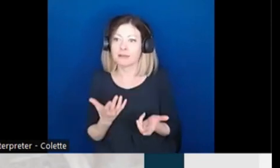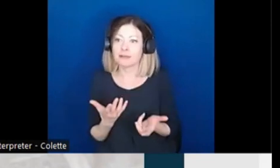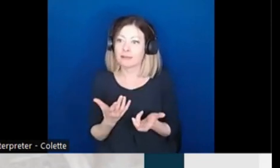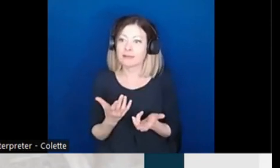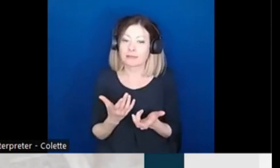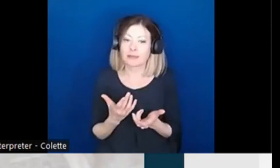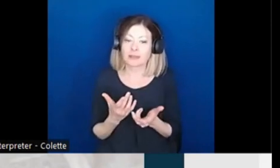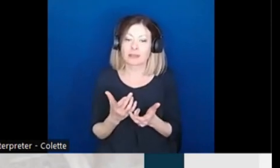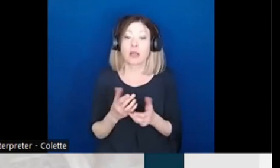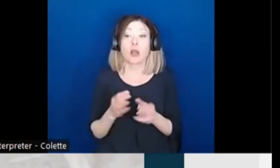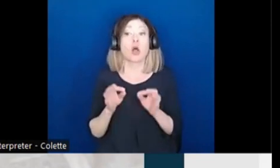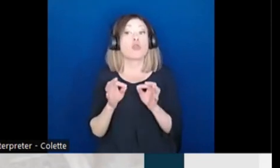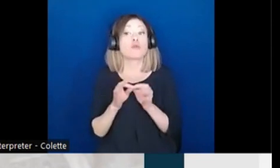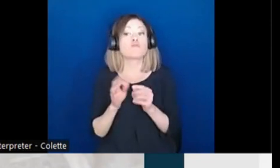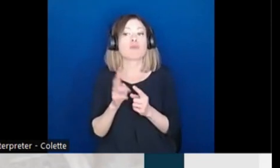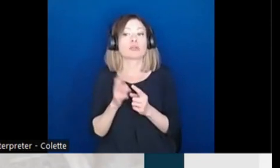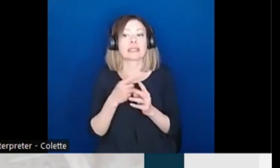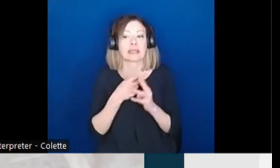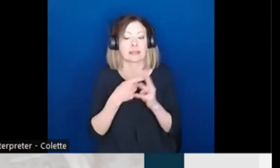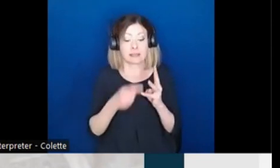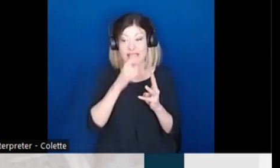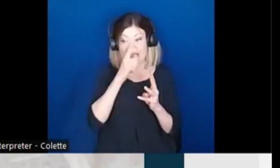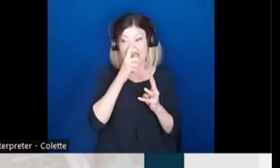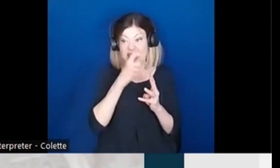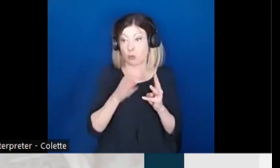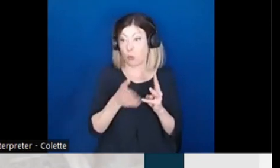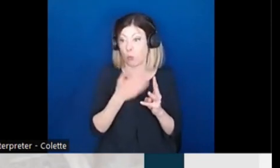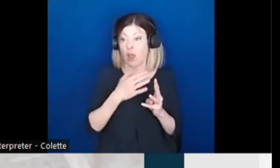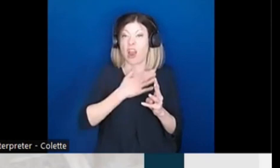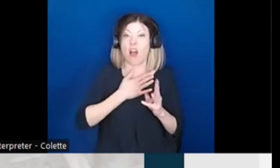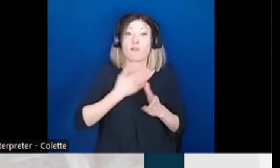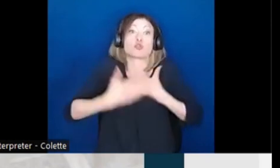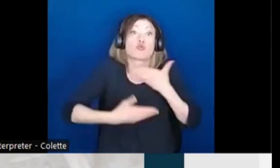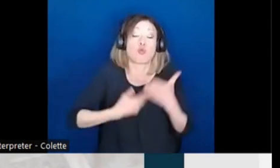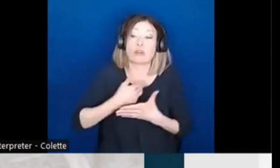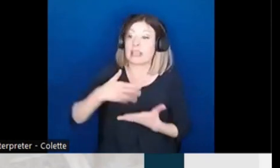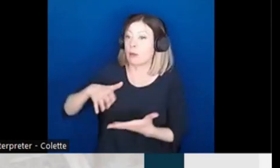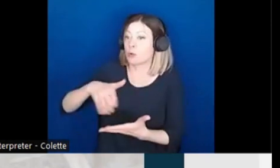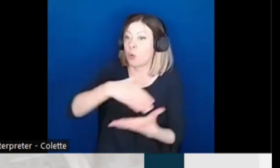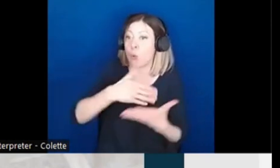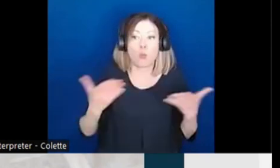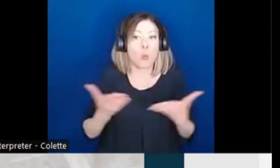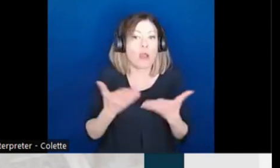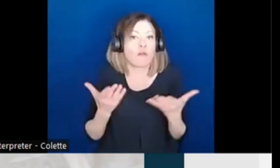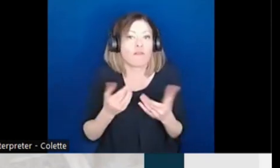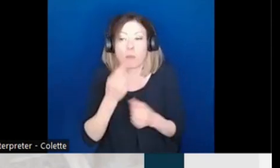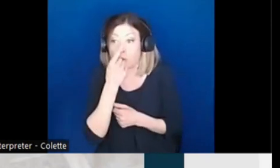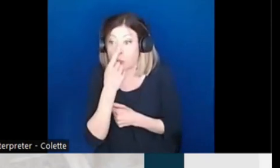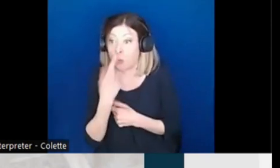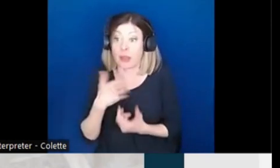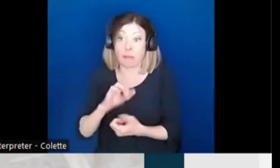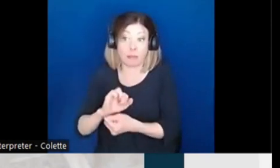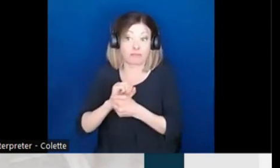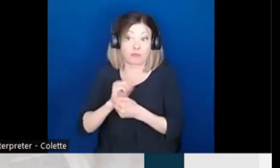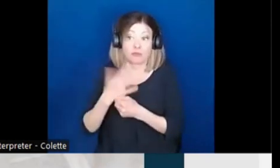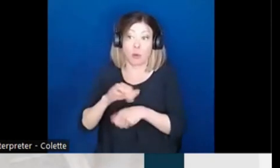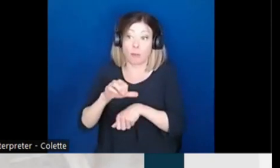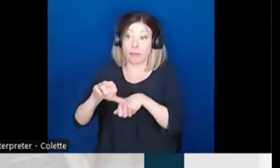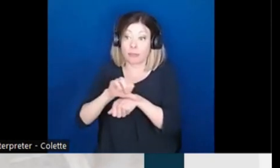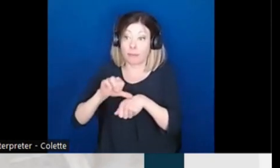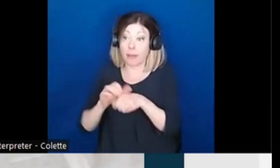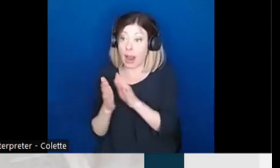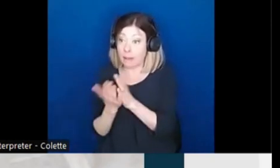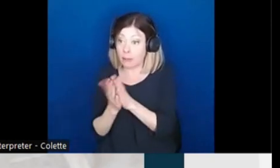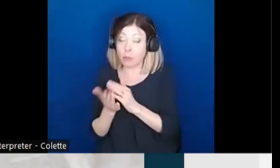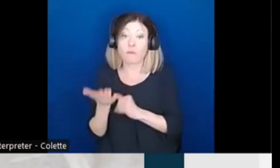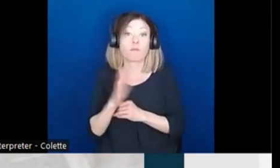loved stories, and they would get them from wherever they could. They would get them from the Bible, they'd get them from Shakespeare, they'd get